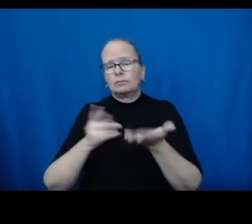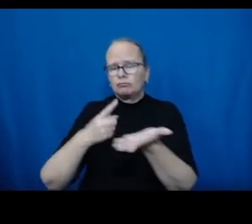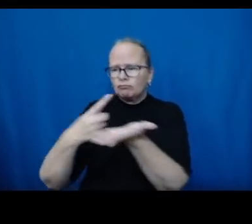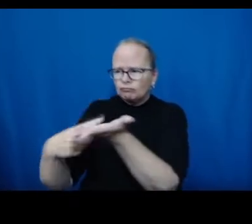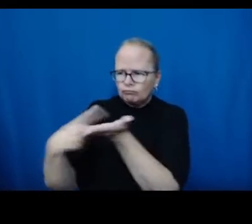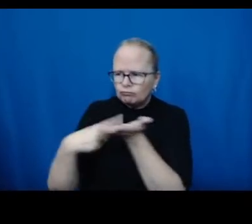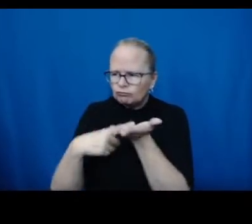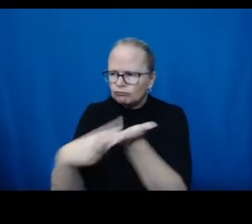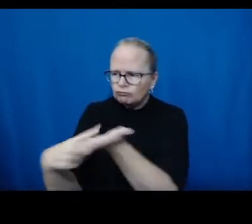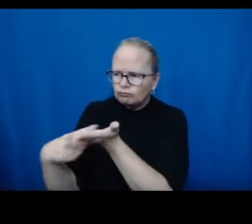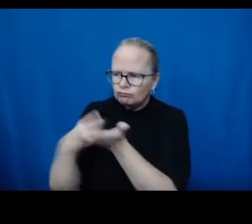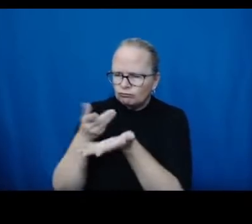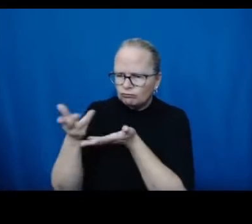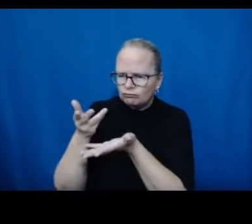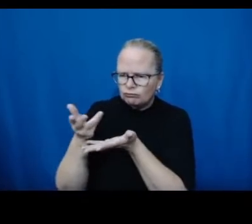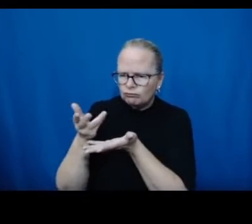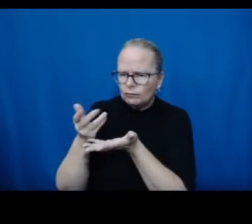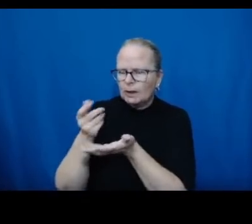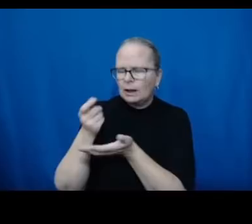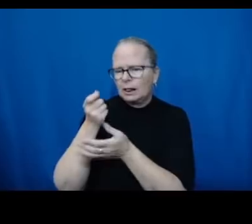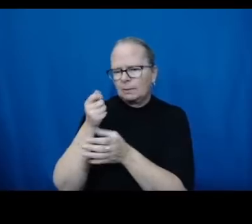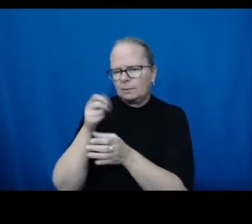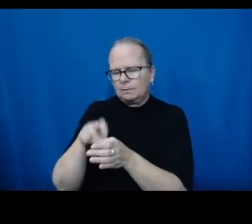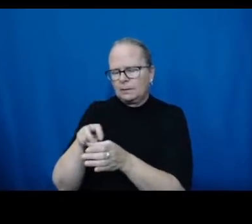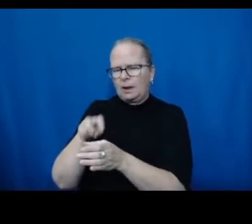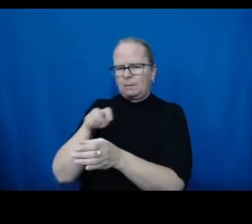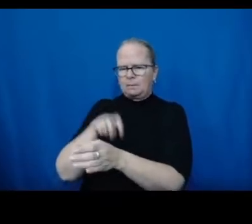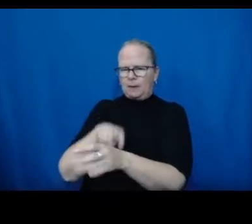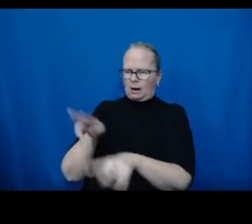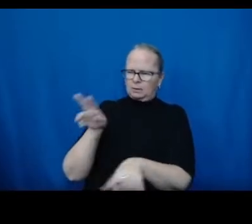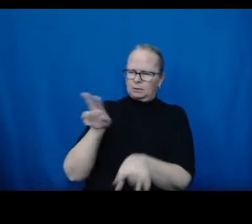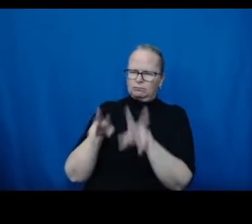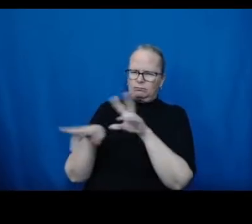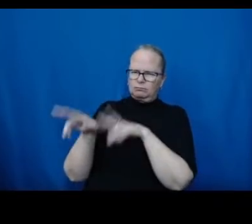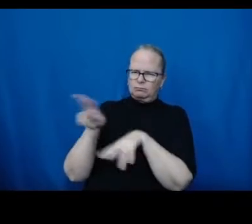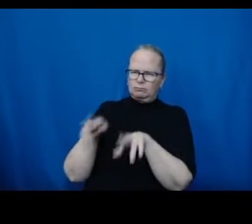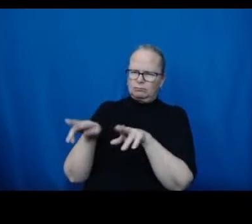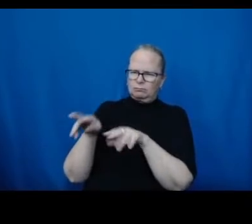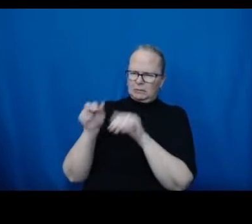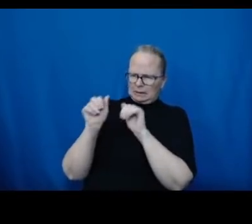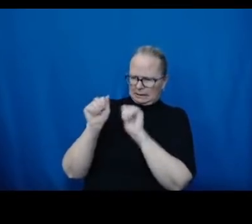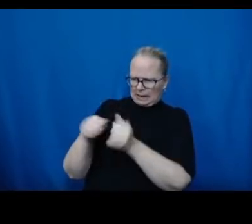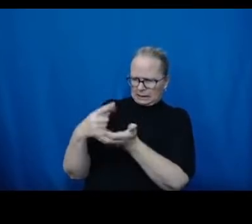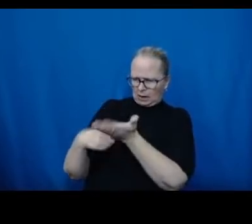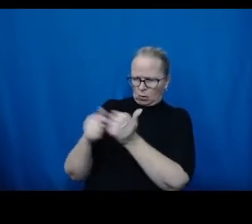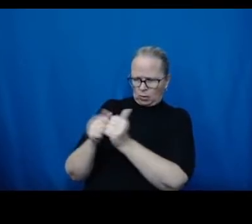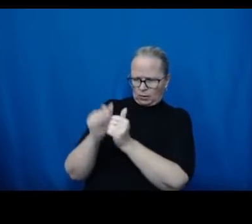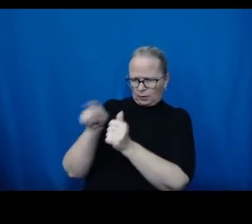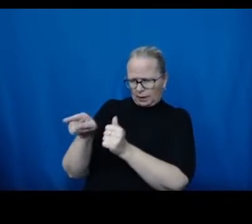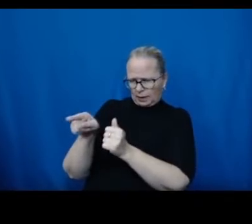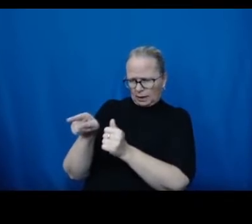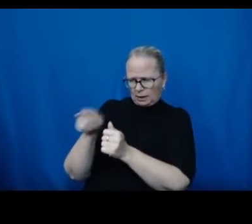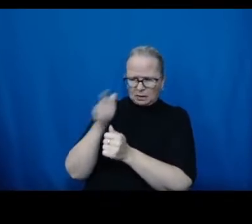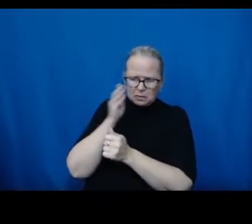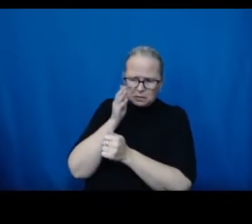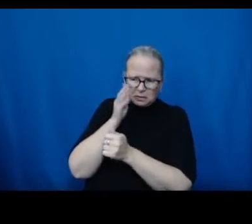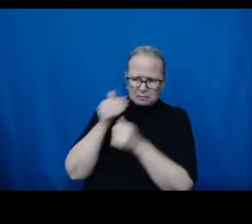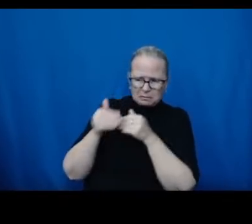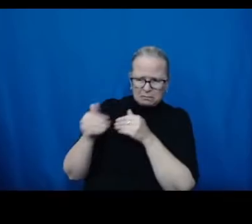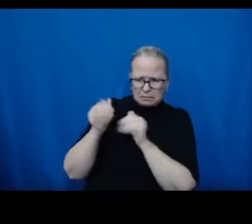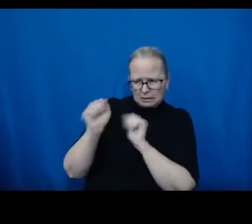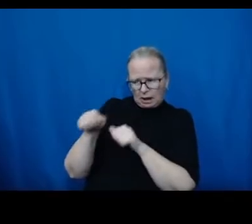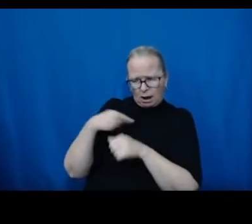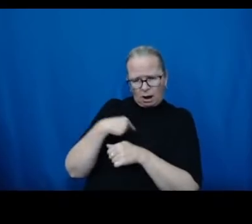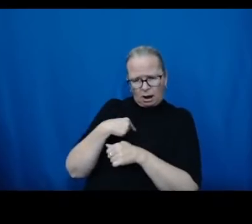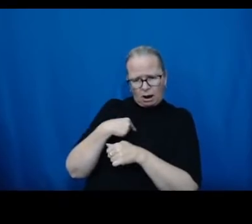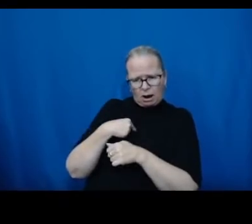if you can revisit the conversation with them again in the near future. I know for me, whenever somebody talks to me about something that I